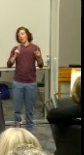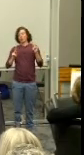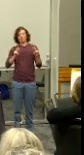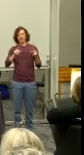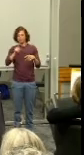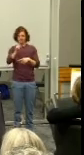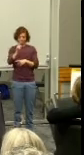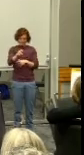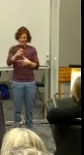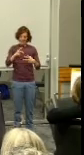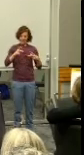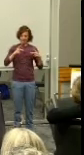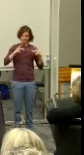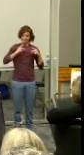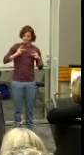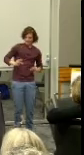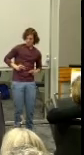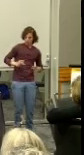physical